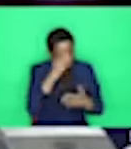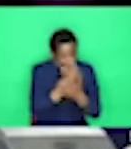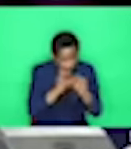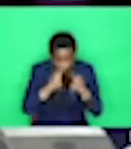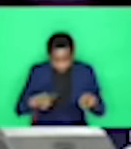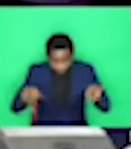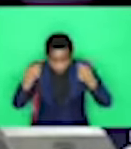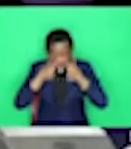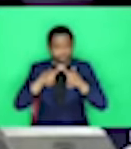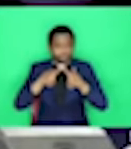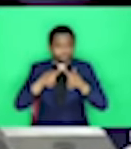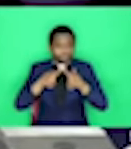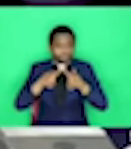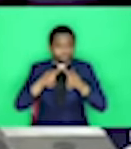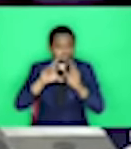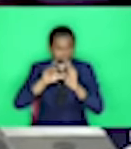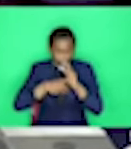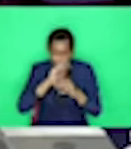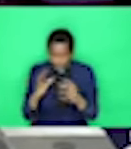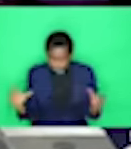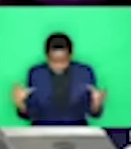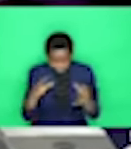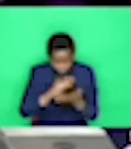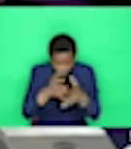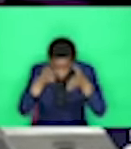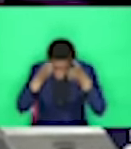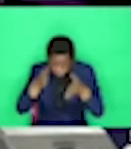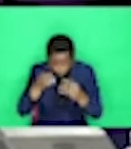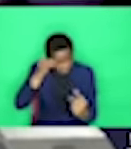values. Let us all be committed to it.